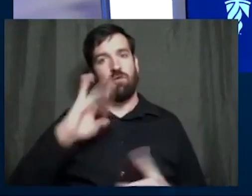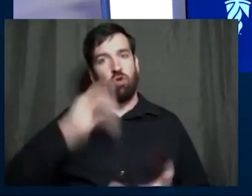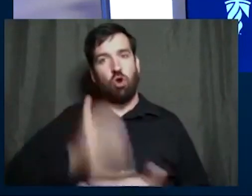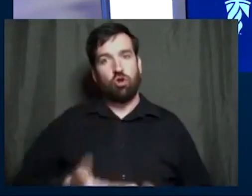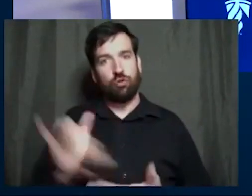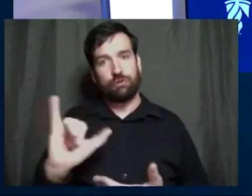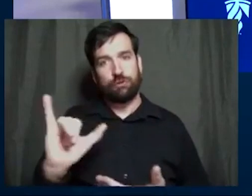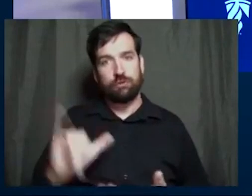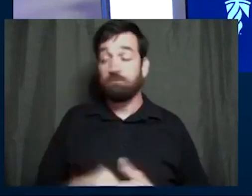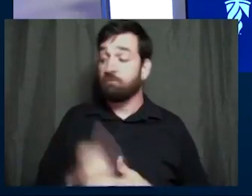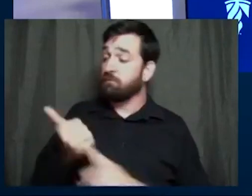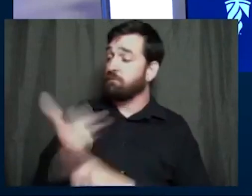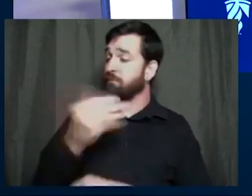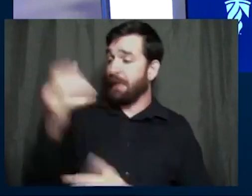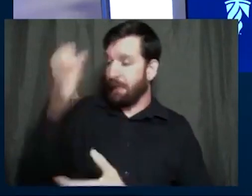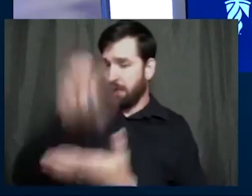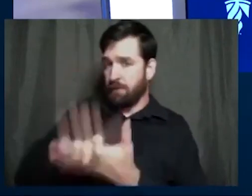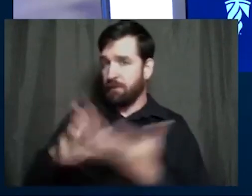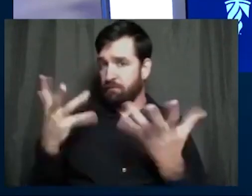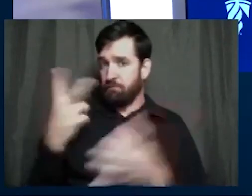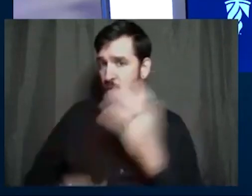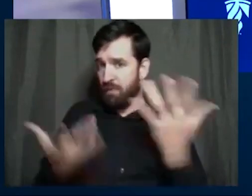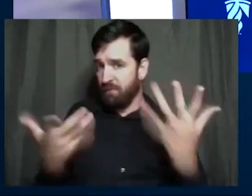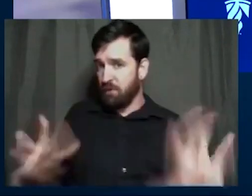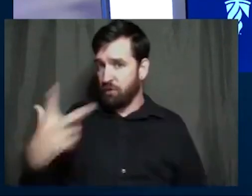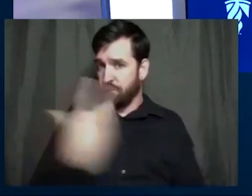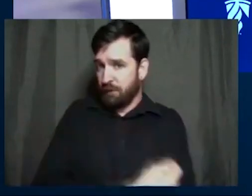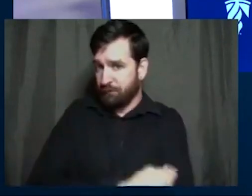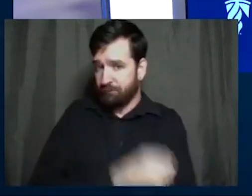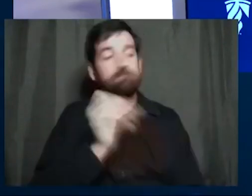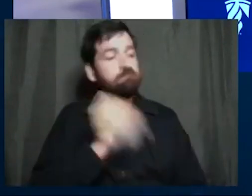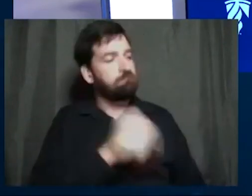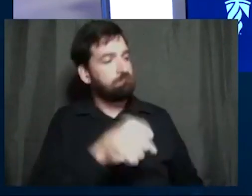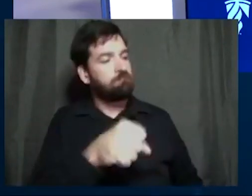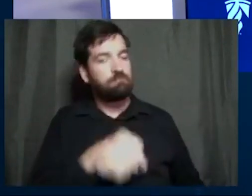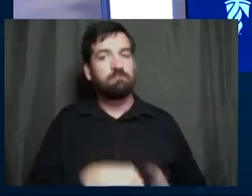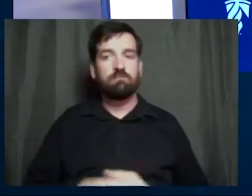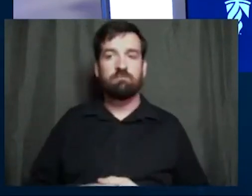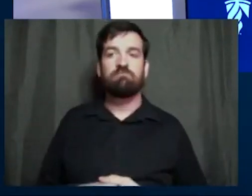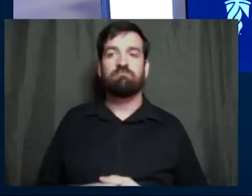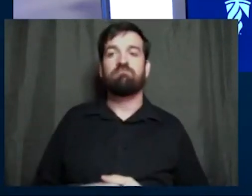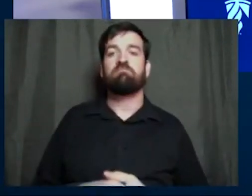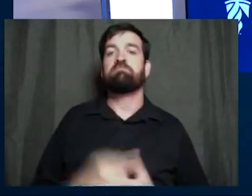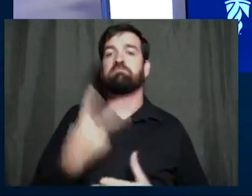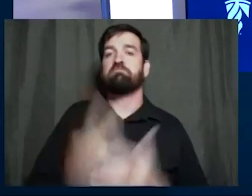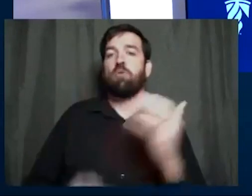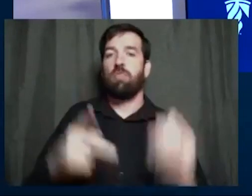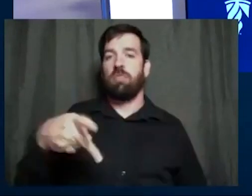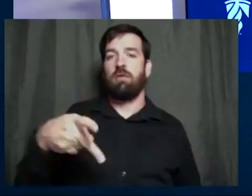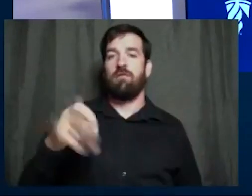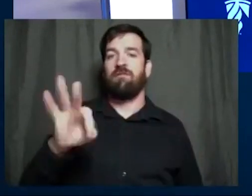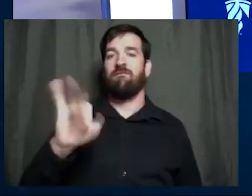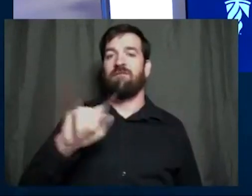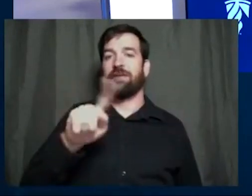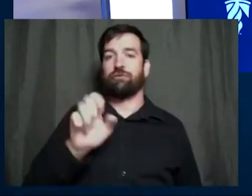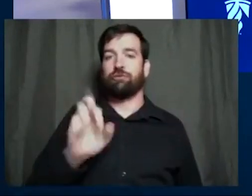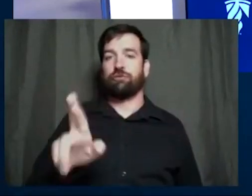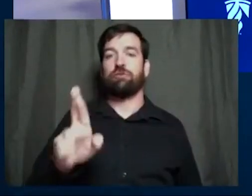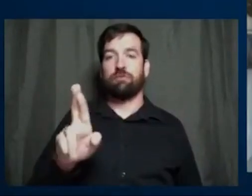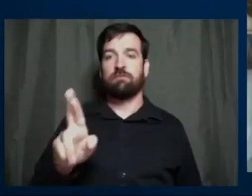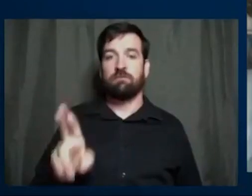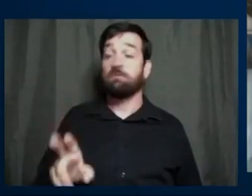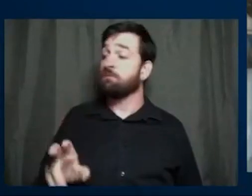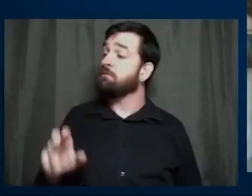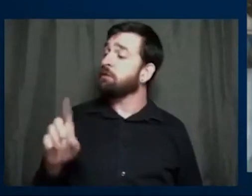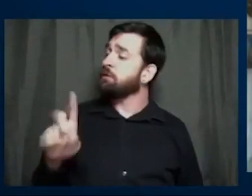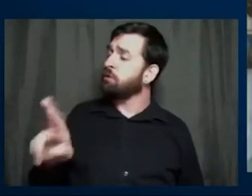and your husband are both vaccinated. And what does it say, Dr. Double doses of Pfizer, yeah. Dr. Hawkinson, what does it say, though, that you're